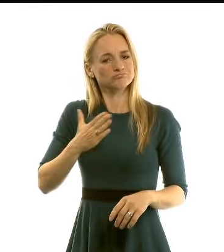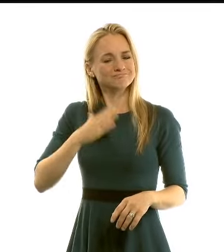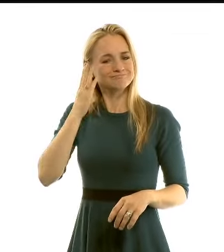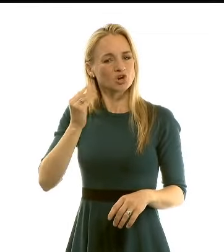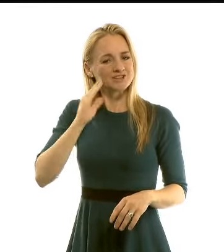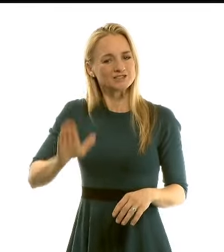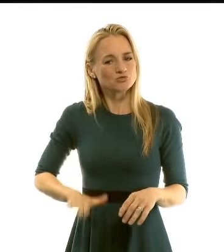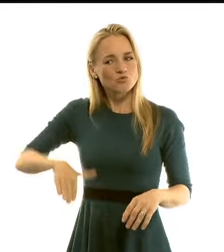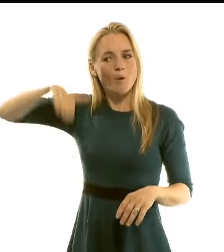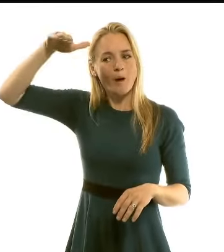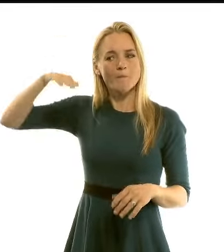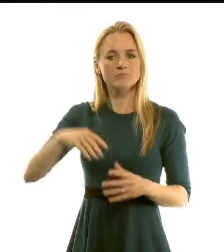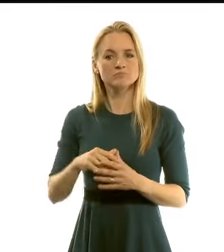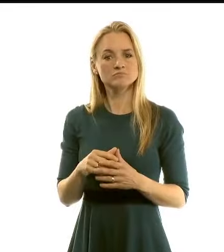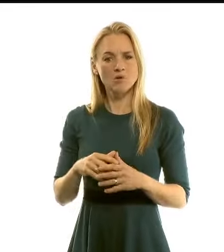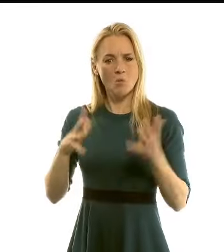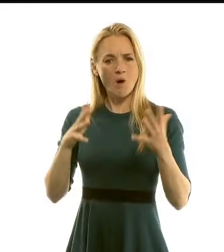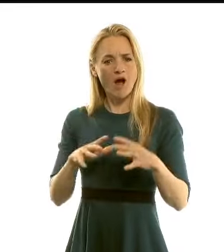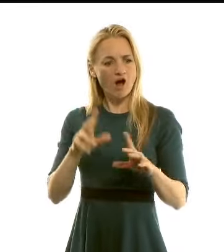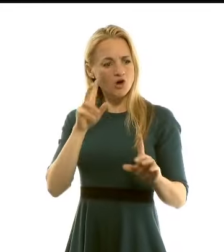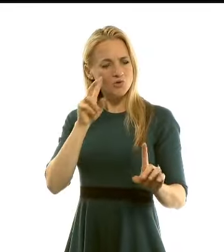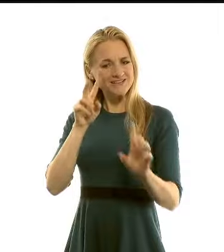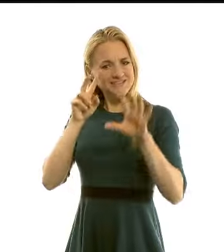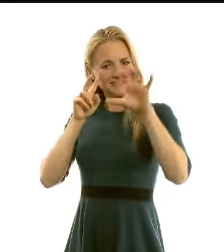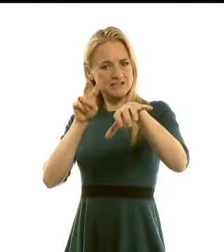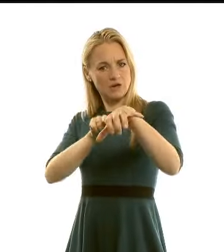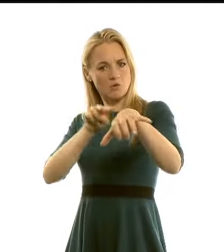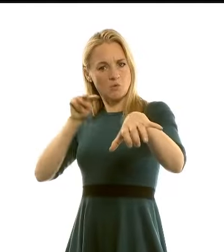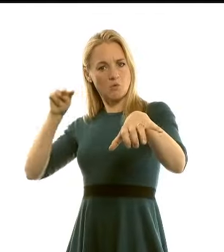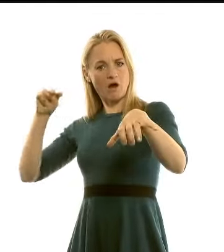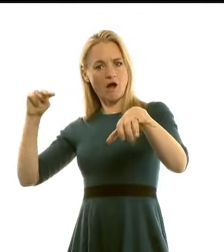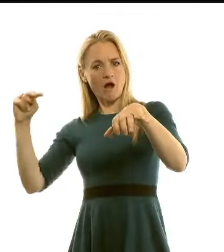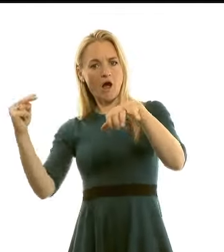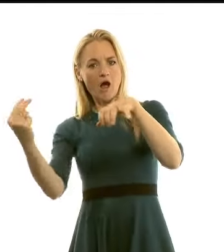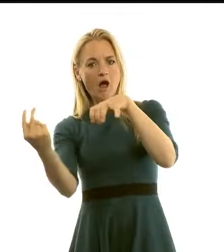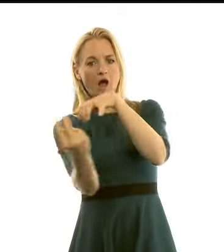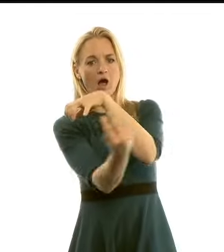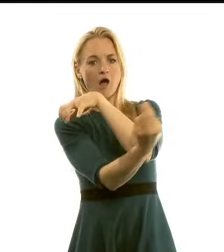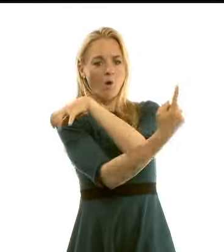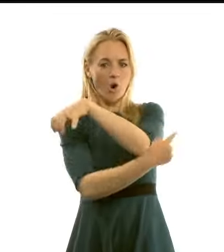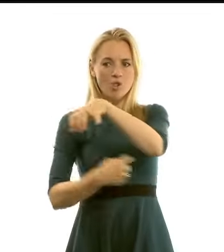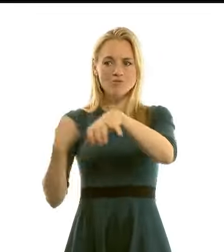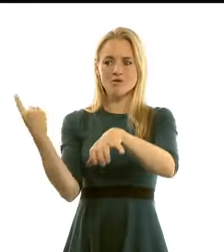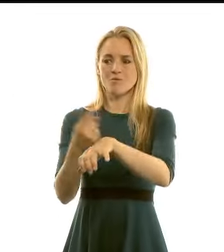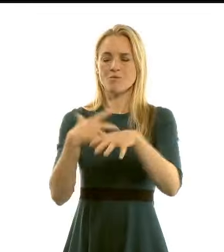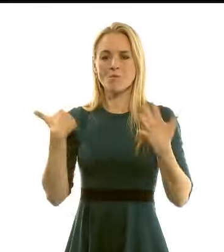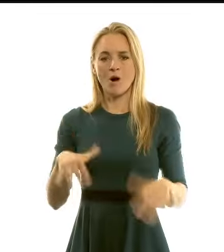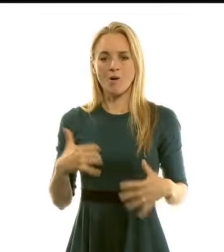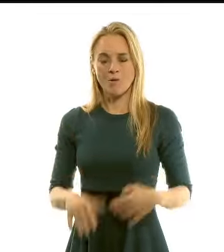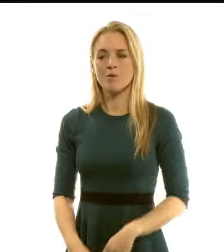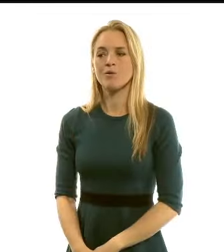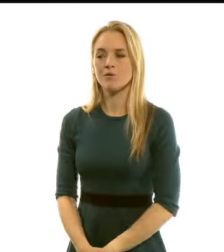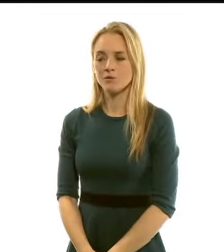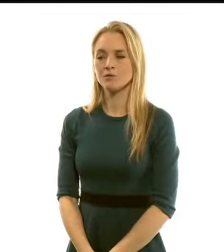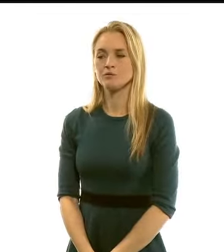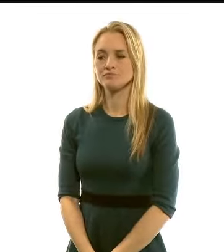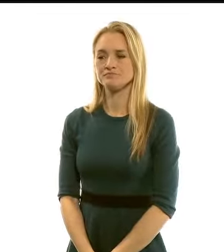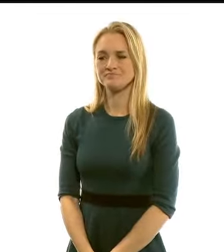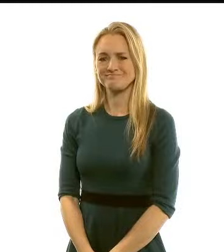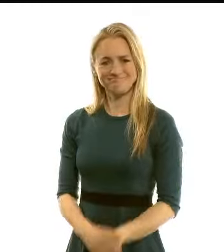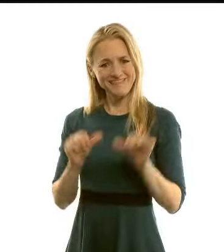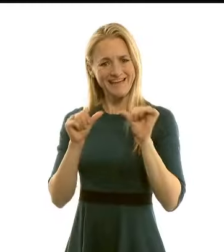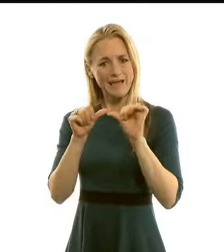around, yeah. Keep it coming. Yeah, there's a duck at there. that. Incredible. Oh, wow. Keep turning. Well Yeah, done, keep guys. it turning. Keep it turning. It's really Look at that. amazing. Keep it going. Keep